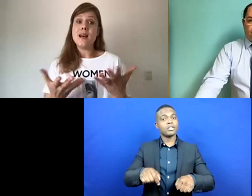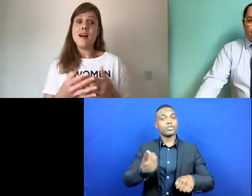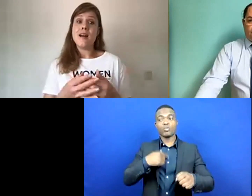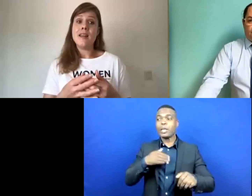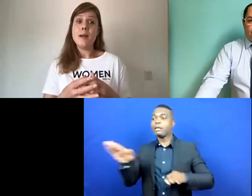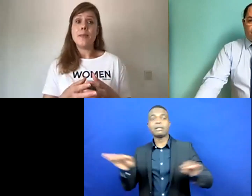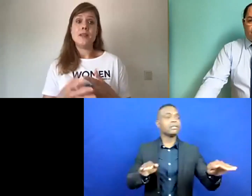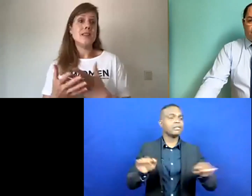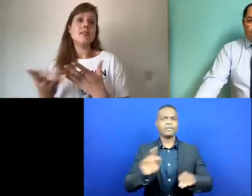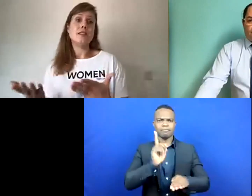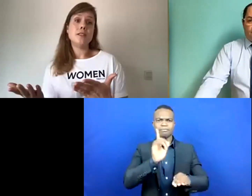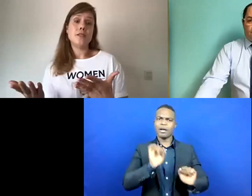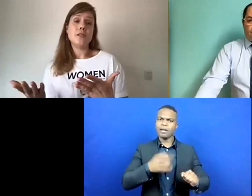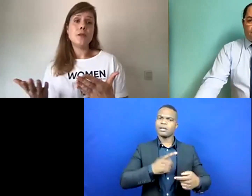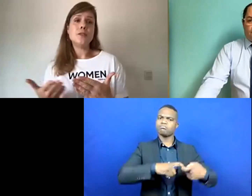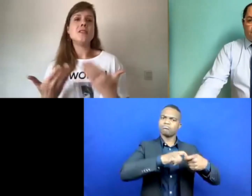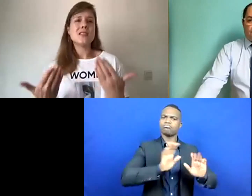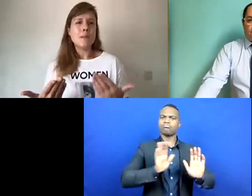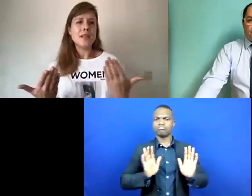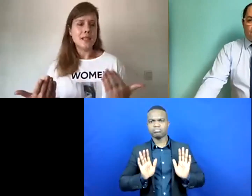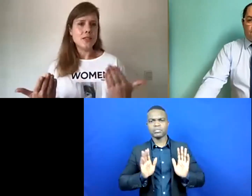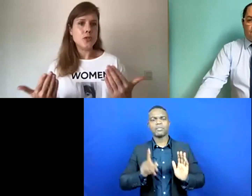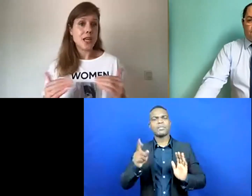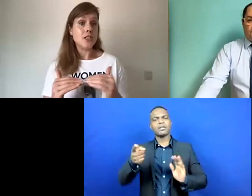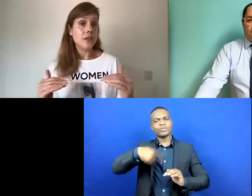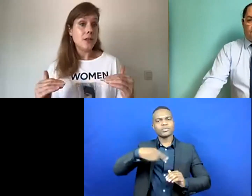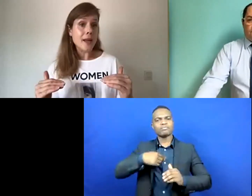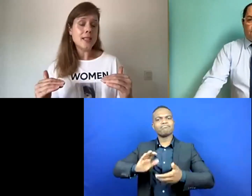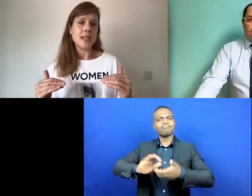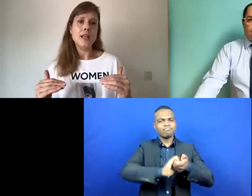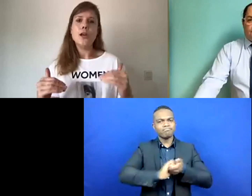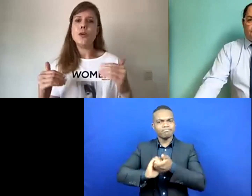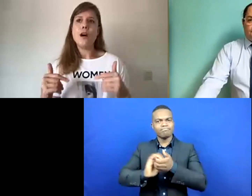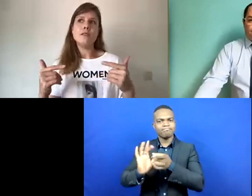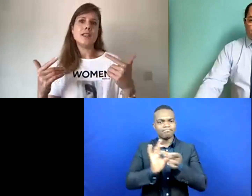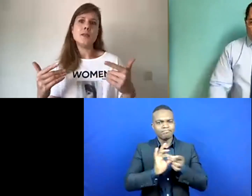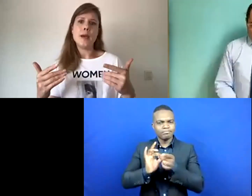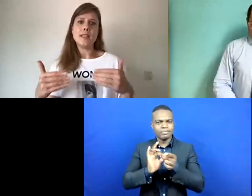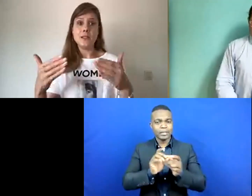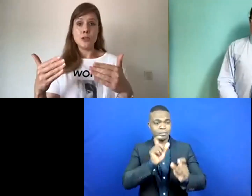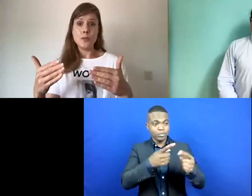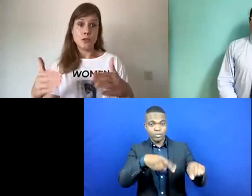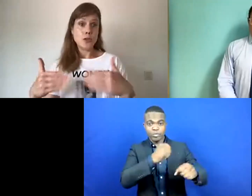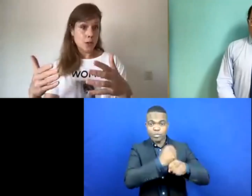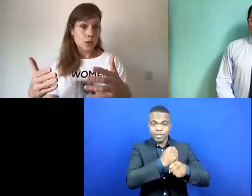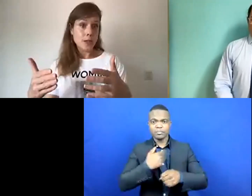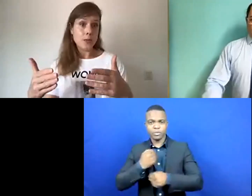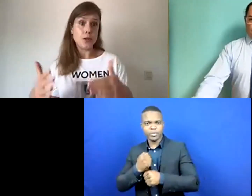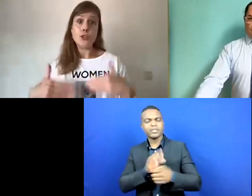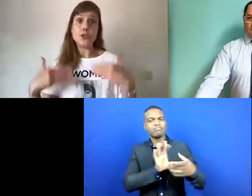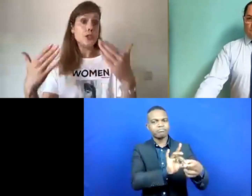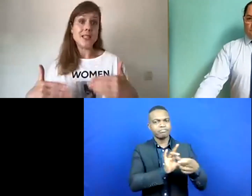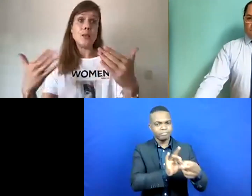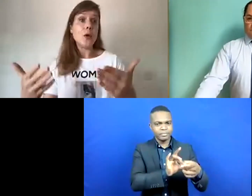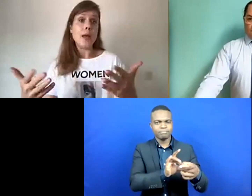is high, but there's not enough interpreters, something needs to change fundamentally. You can't expect the interpreters who are doing the work